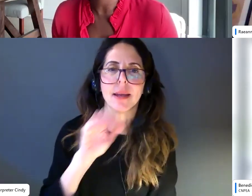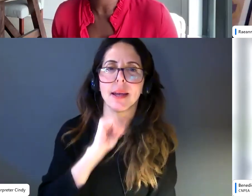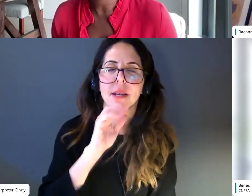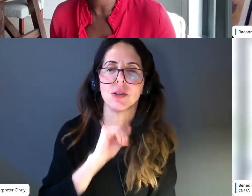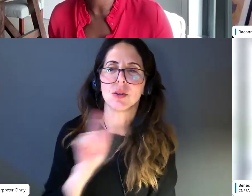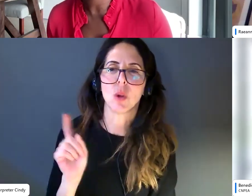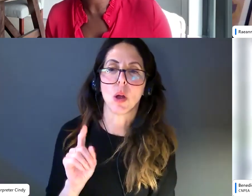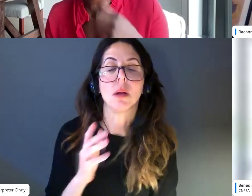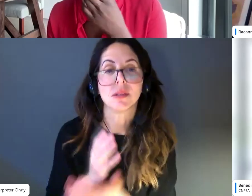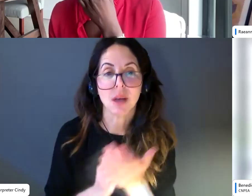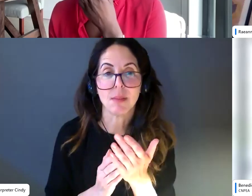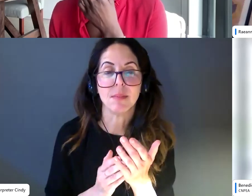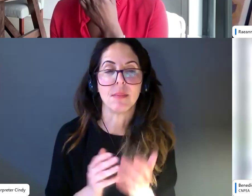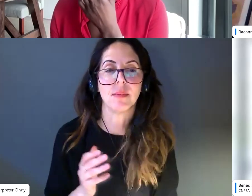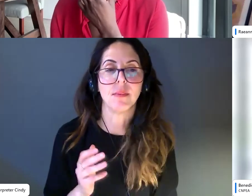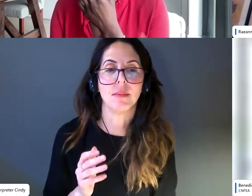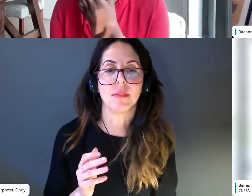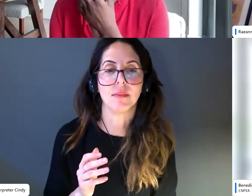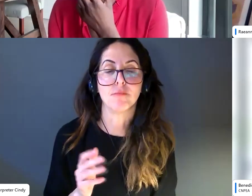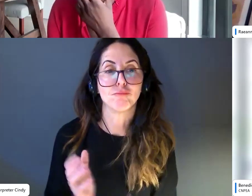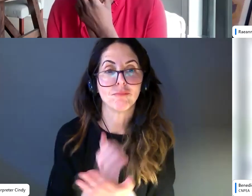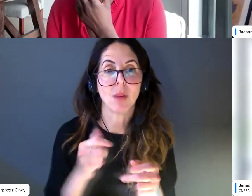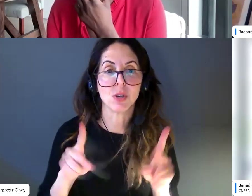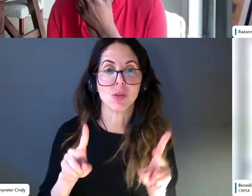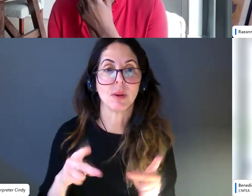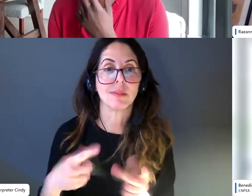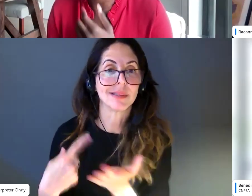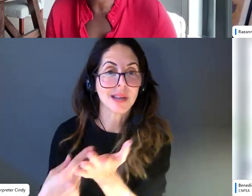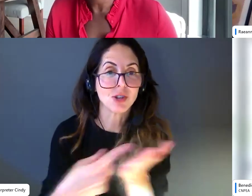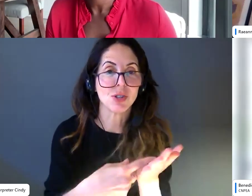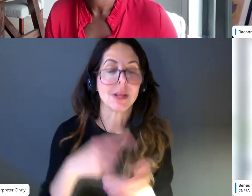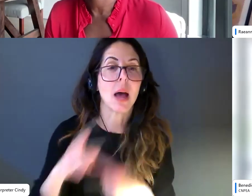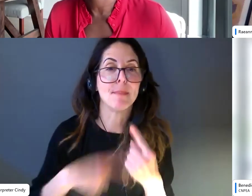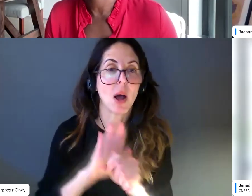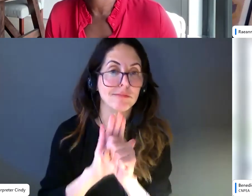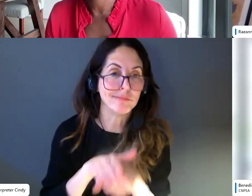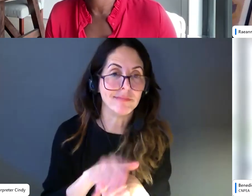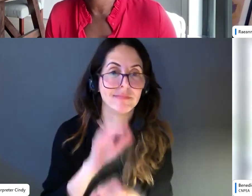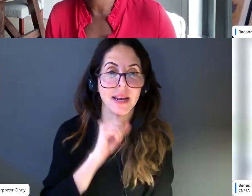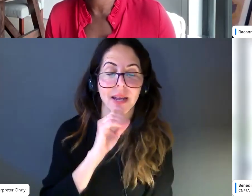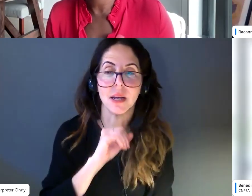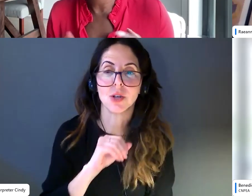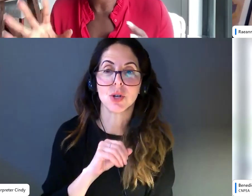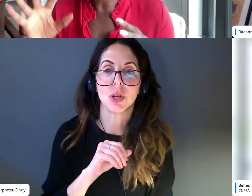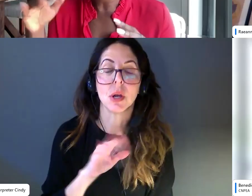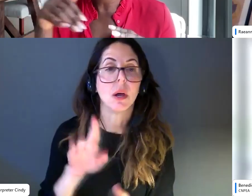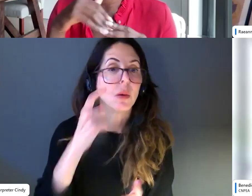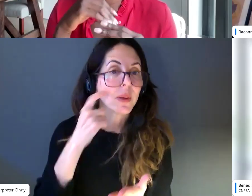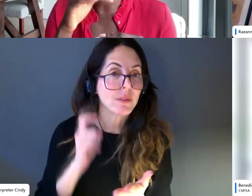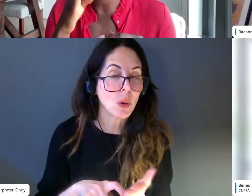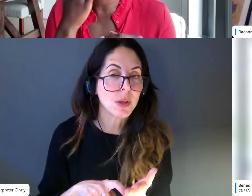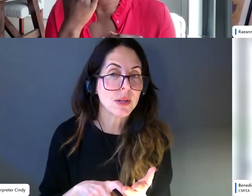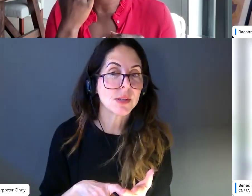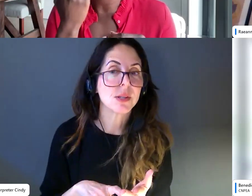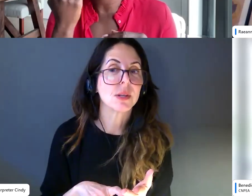few opportunities for conversation around ageism. And what we noted was that kind of came